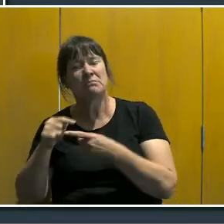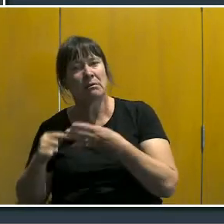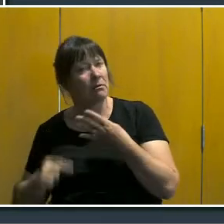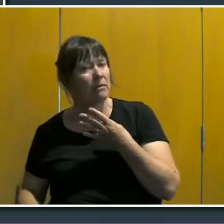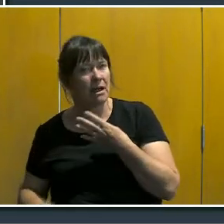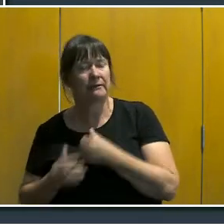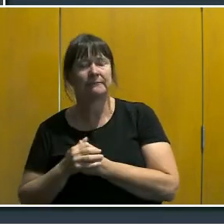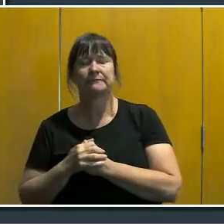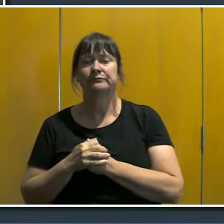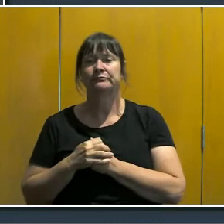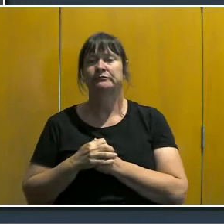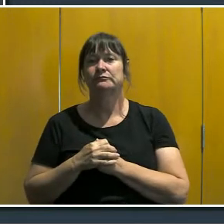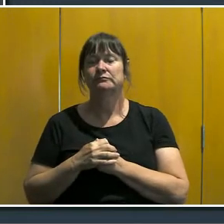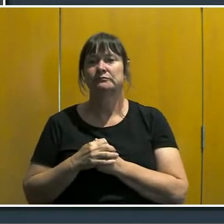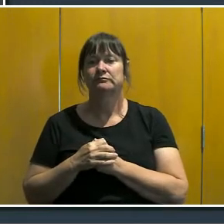running that much more.